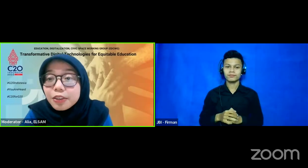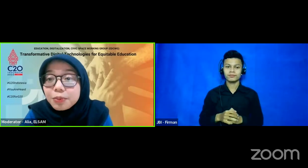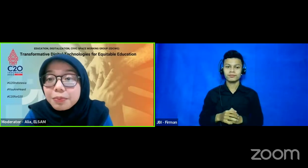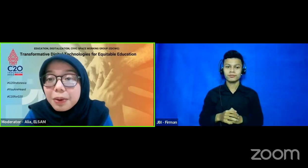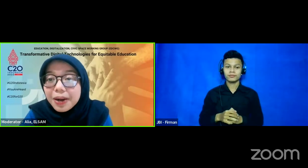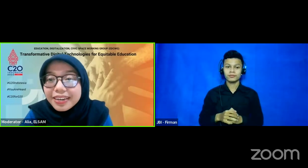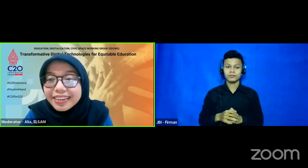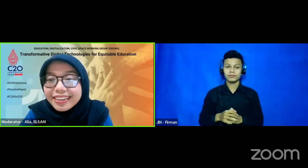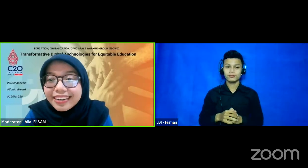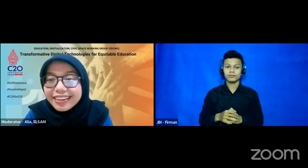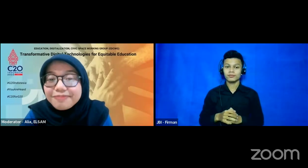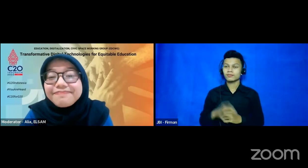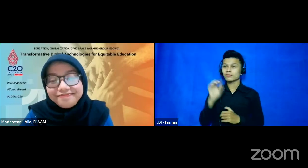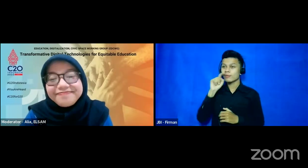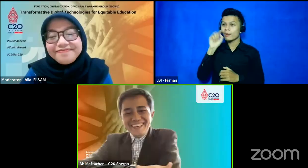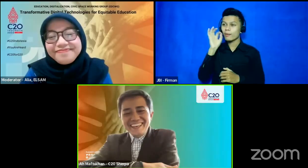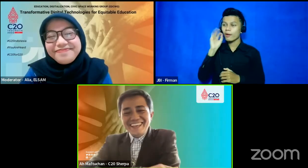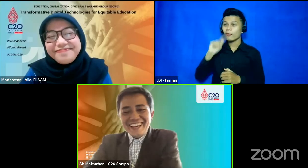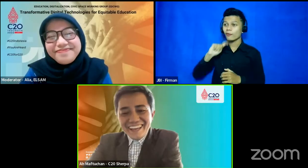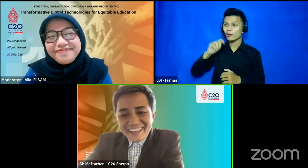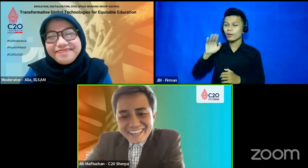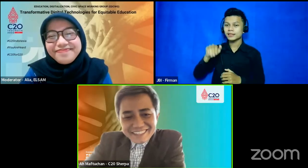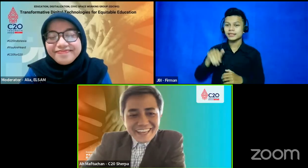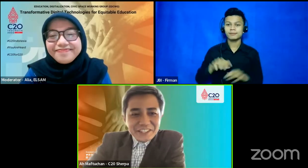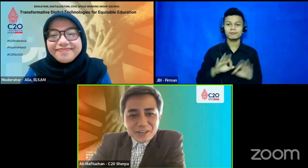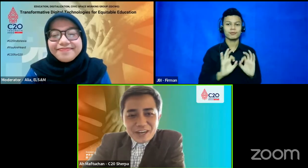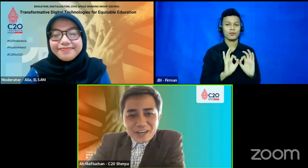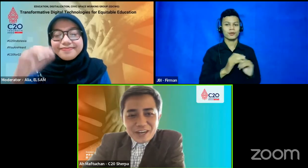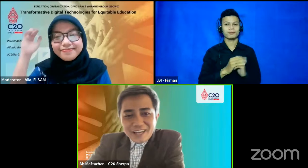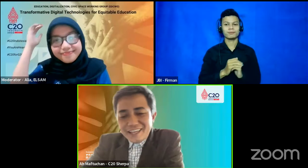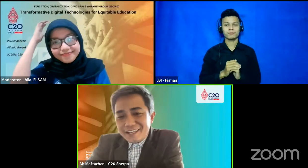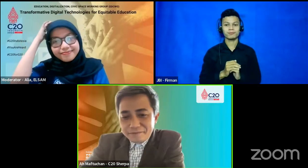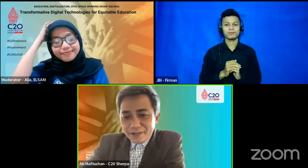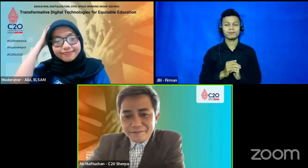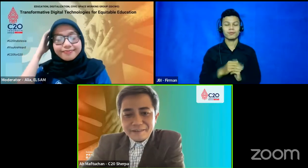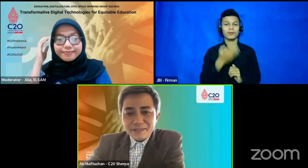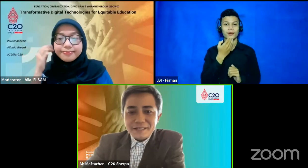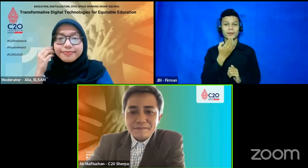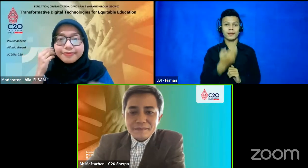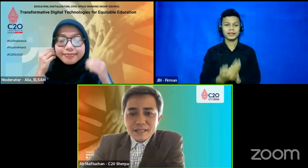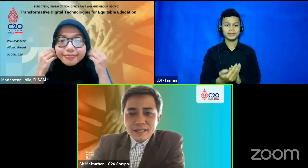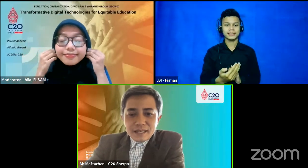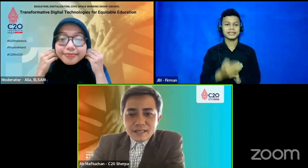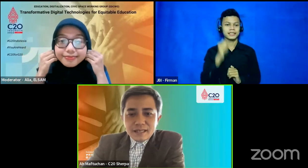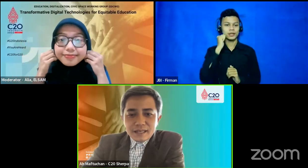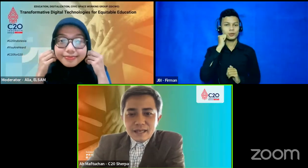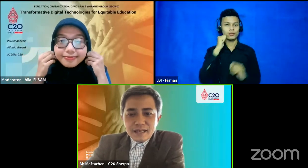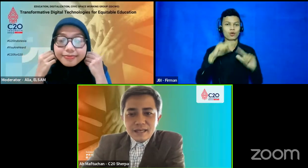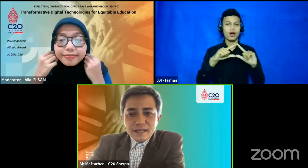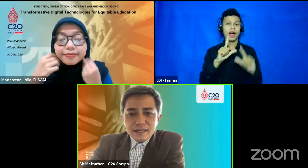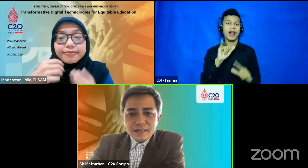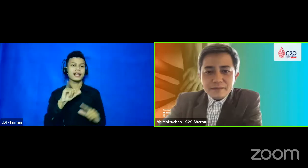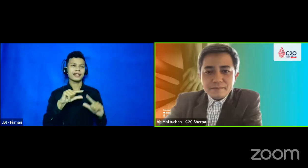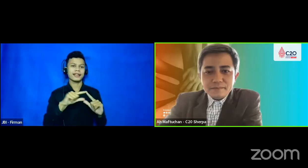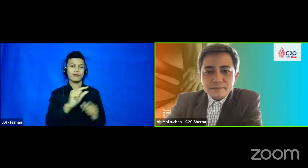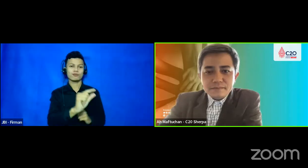You're still on mute, Bapak. Sorry. Thank you, Alia, for having me.